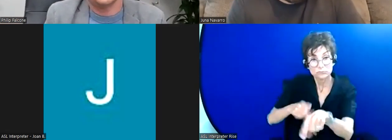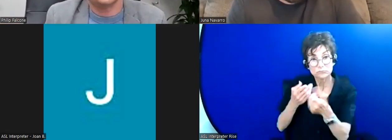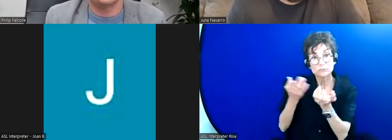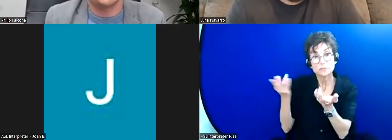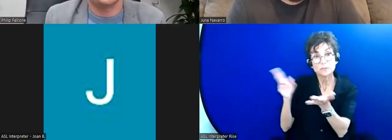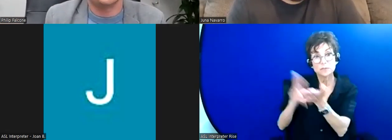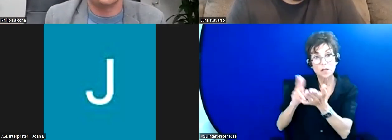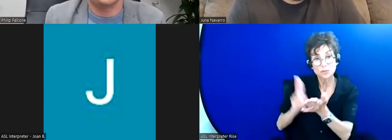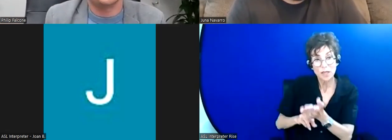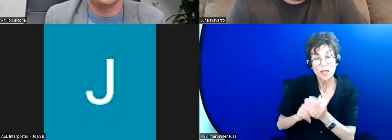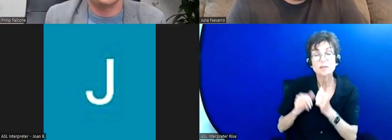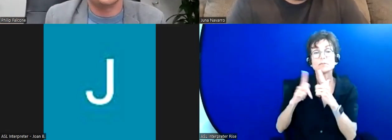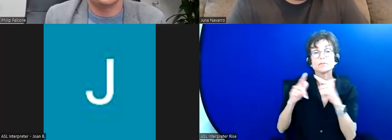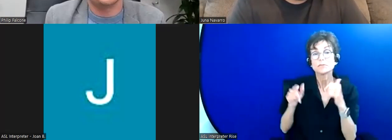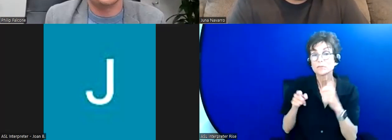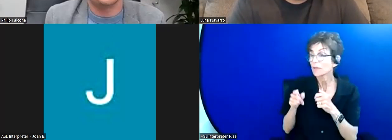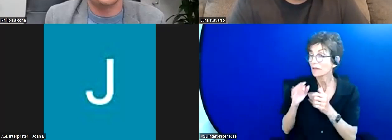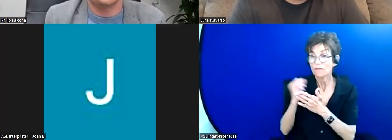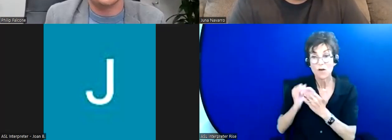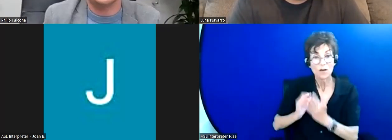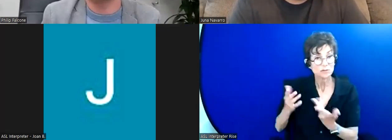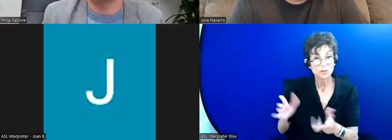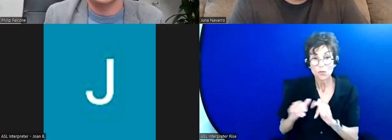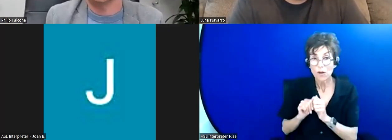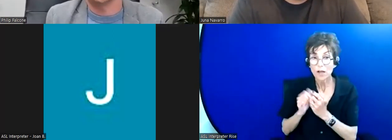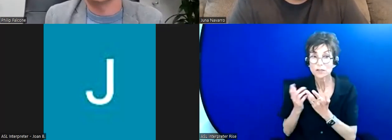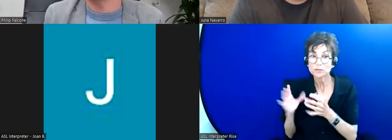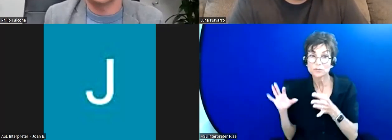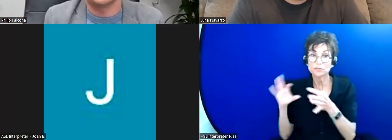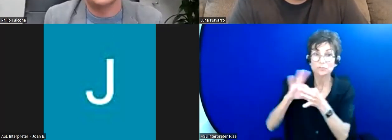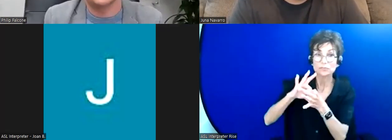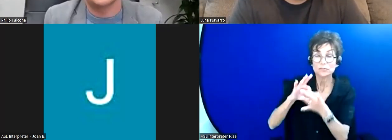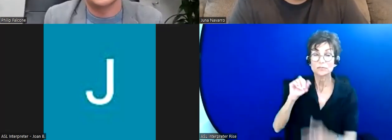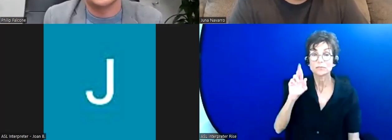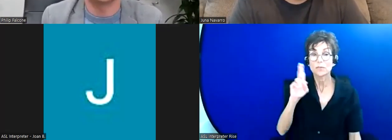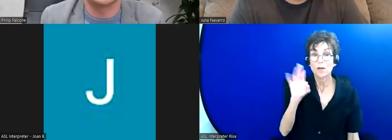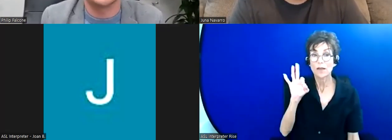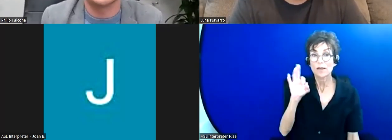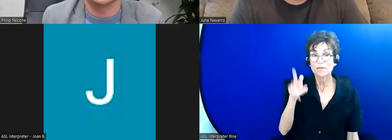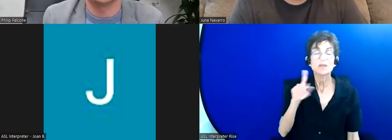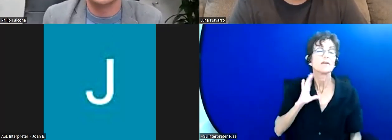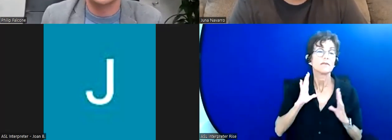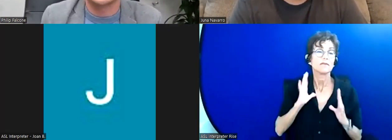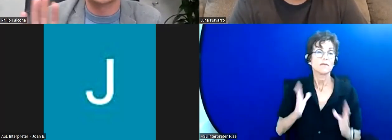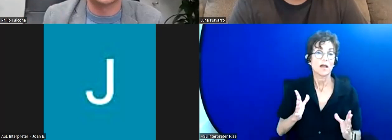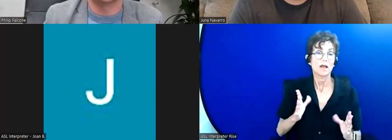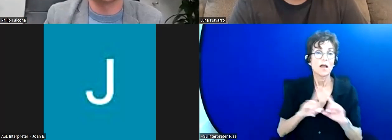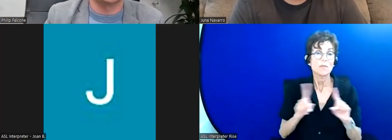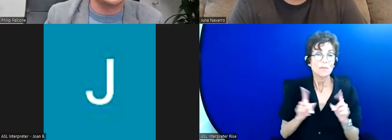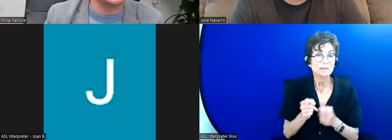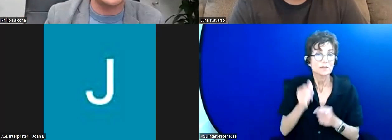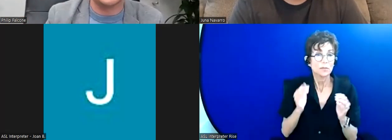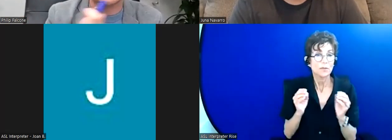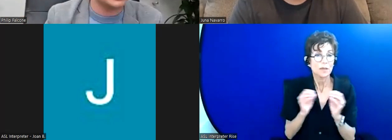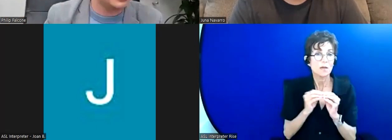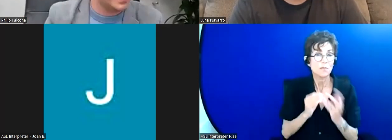want to be part of the RFP, then that's fine. But I think it's a little bit more sophisticated than doing a competition, for example. Just a little side tidbit